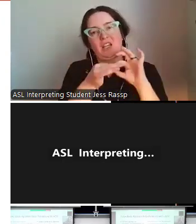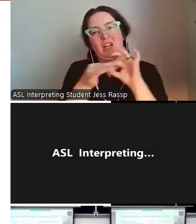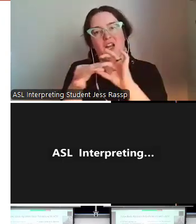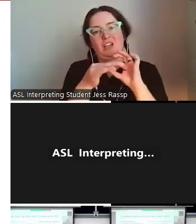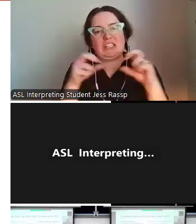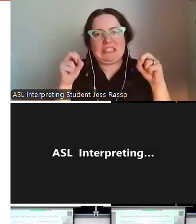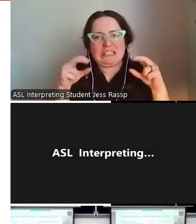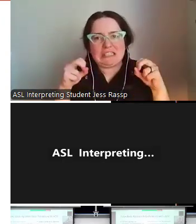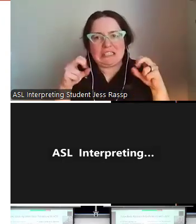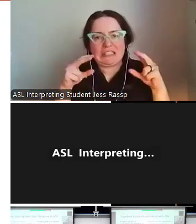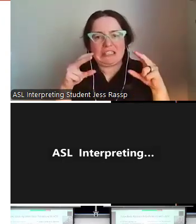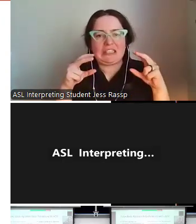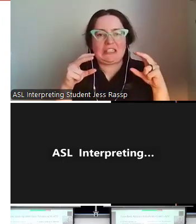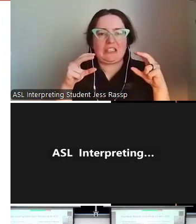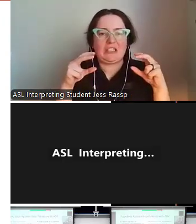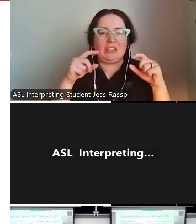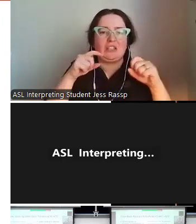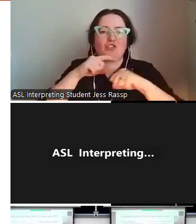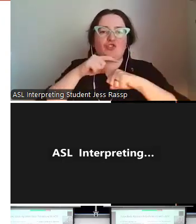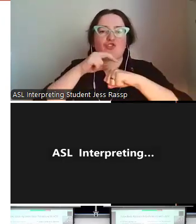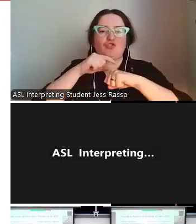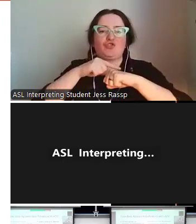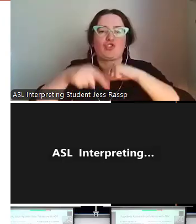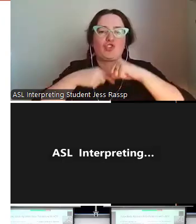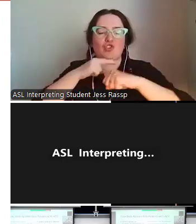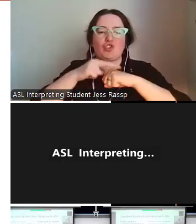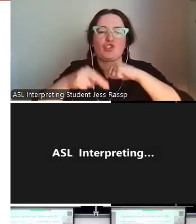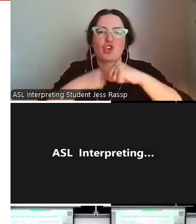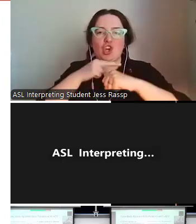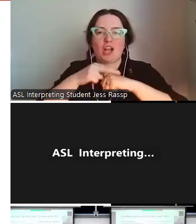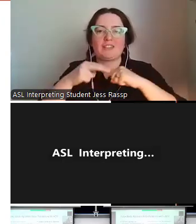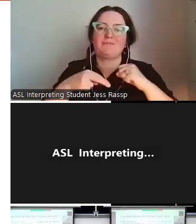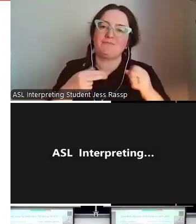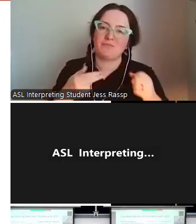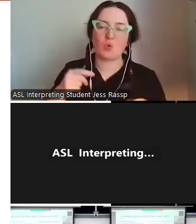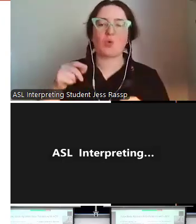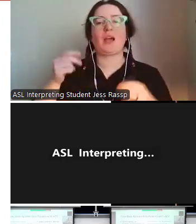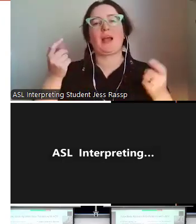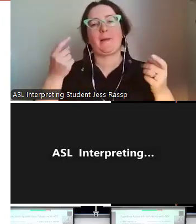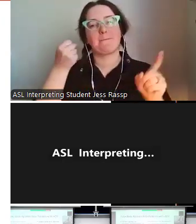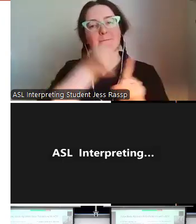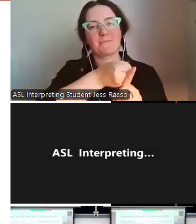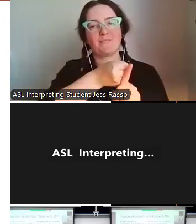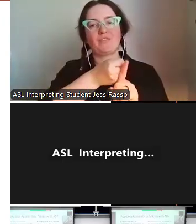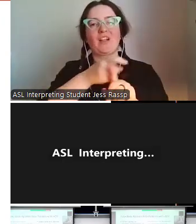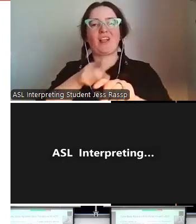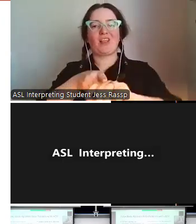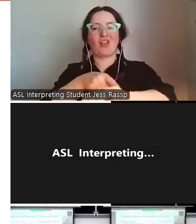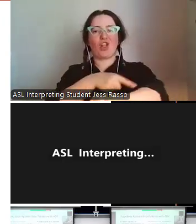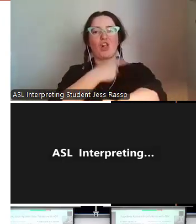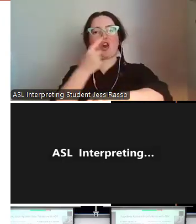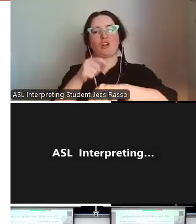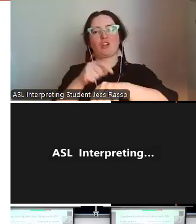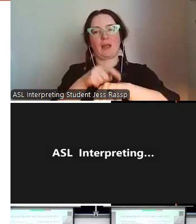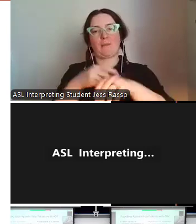get mostly long-term depression, which means it weakens that, and that's why they can't remember, or they struggle for words, or there's other